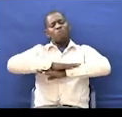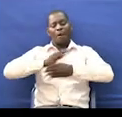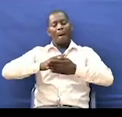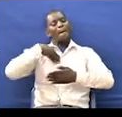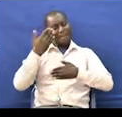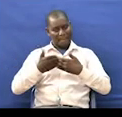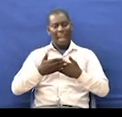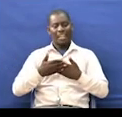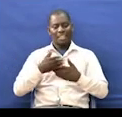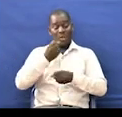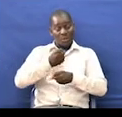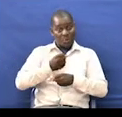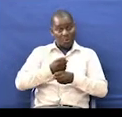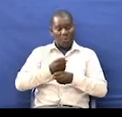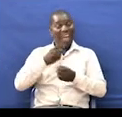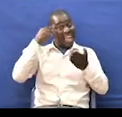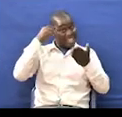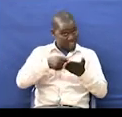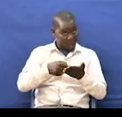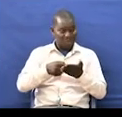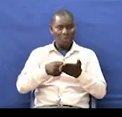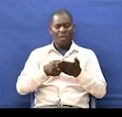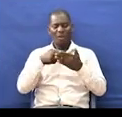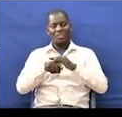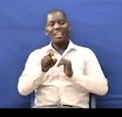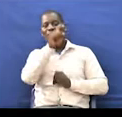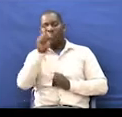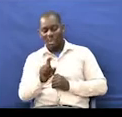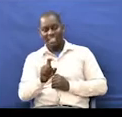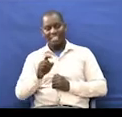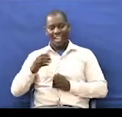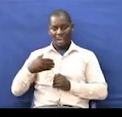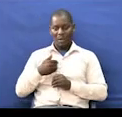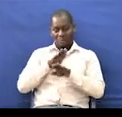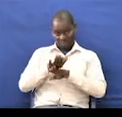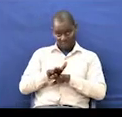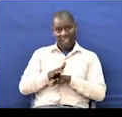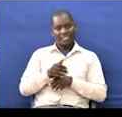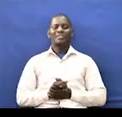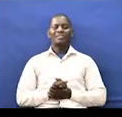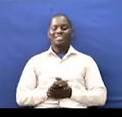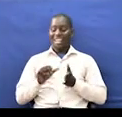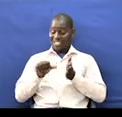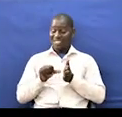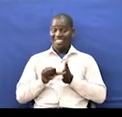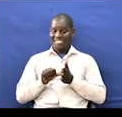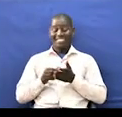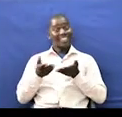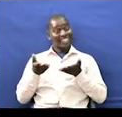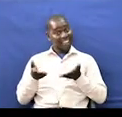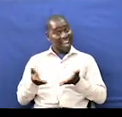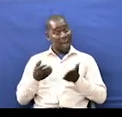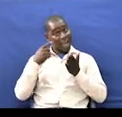one example of the questions which might arise. Student, now this is an example